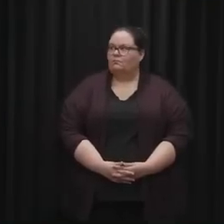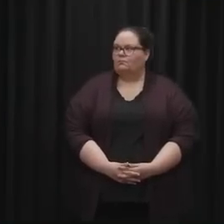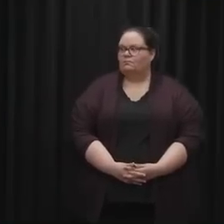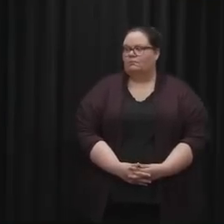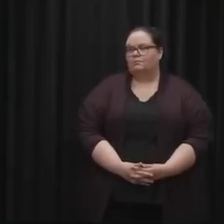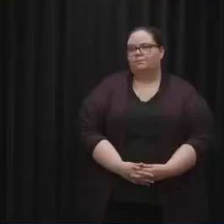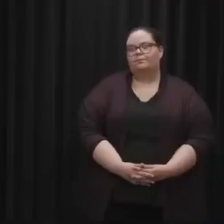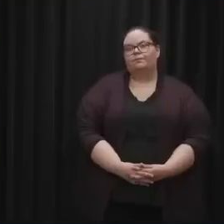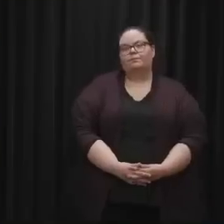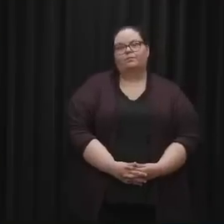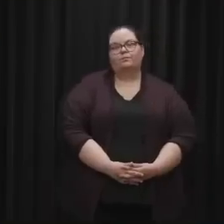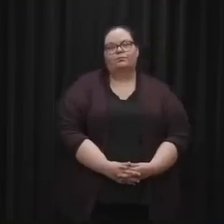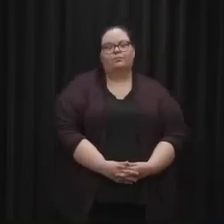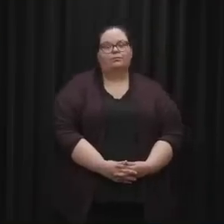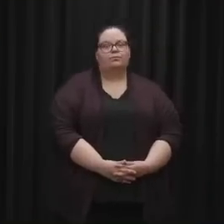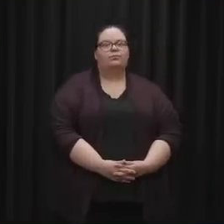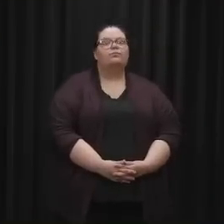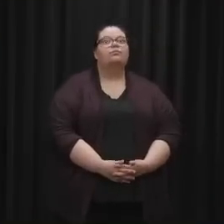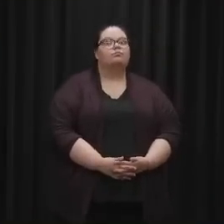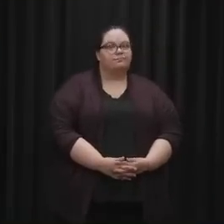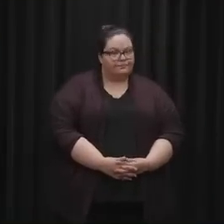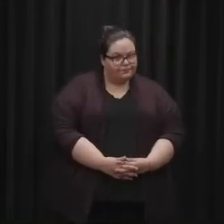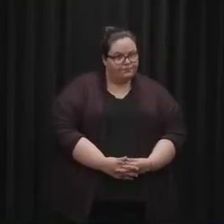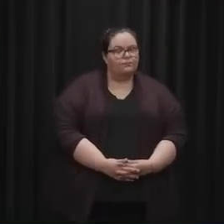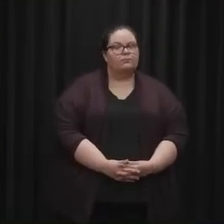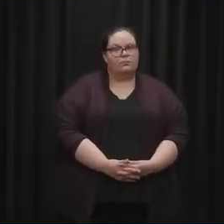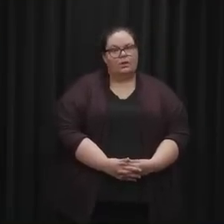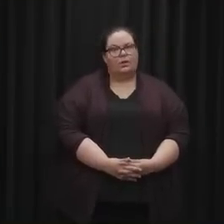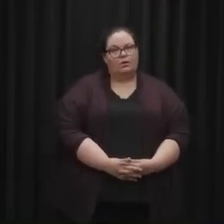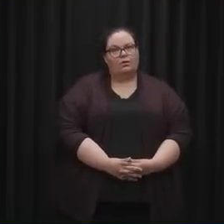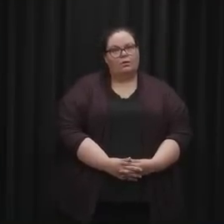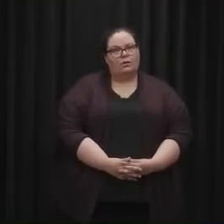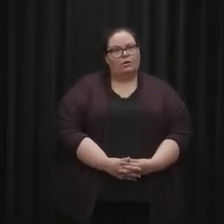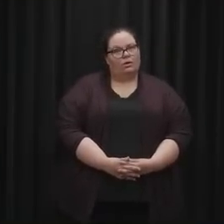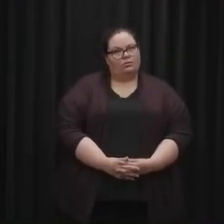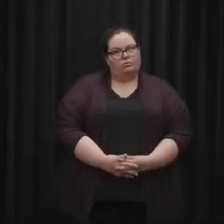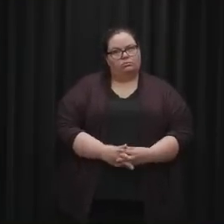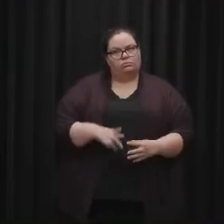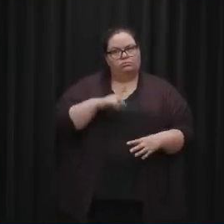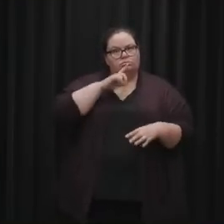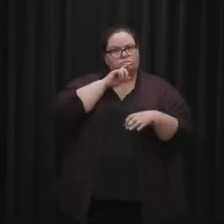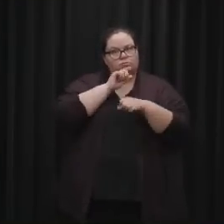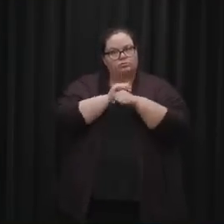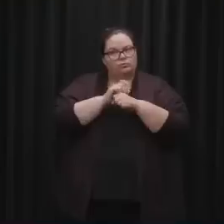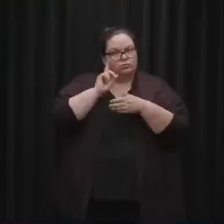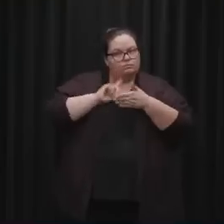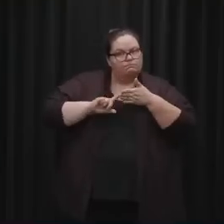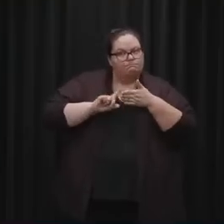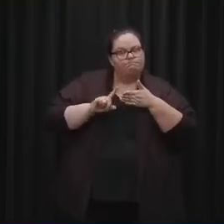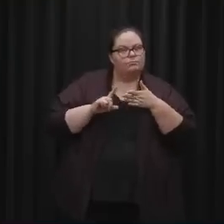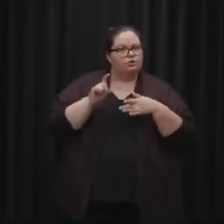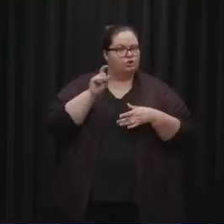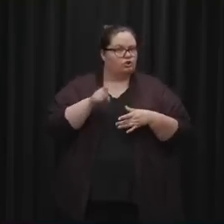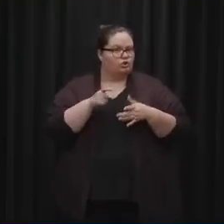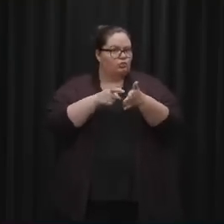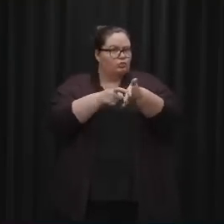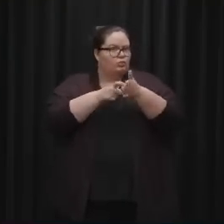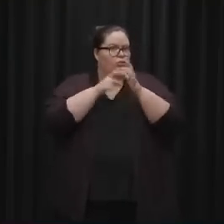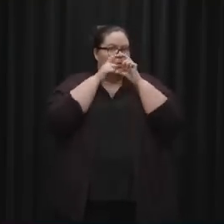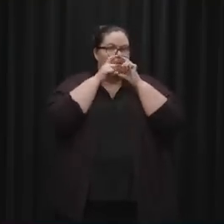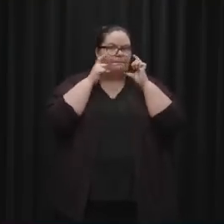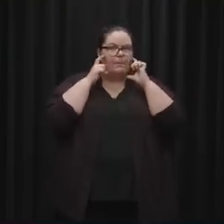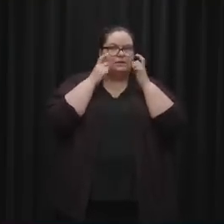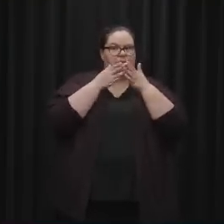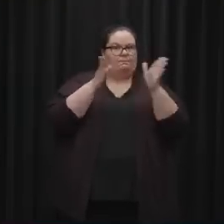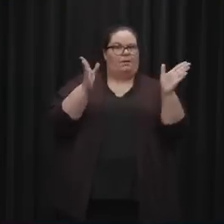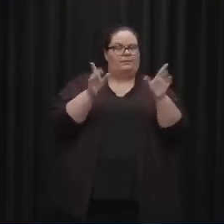this? So certainly, we are looking very seriously of having mandatory masks in public spaces. And